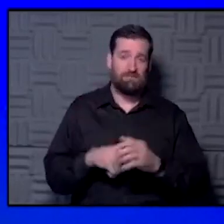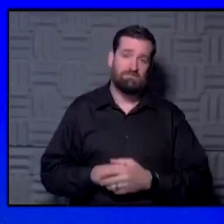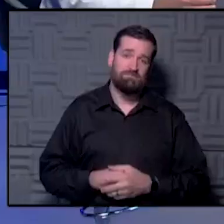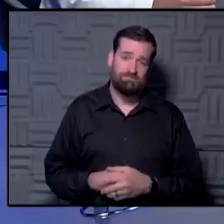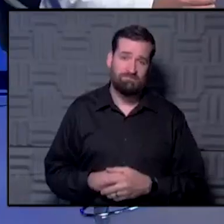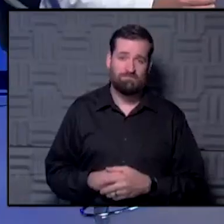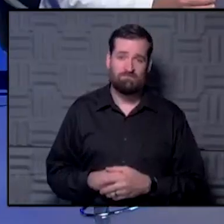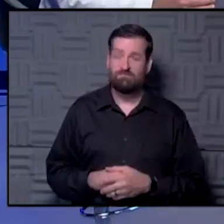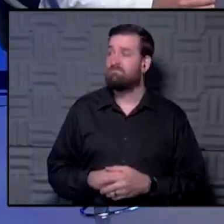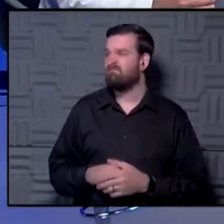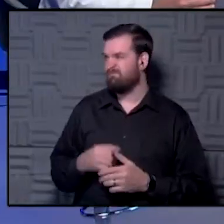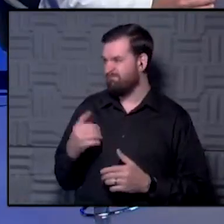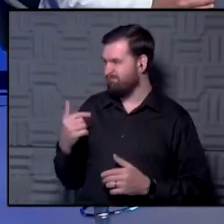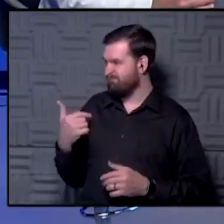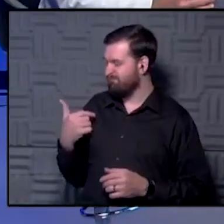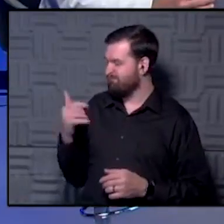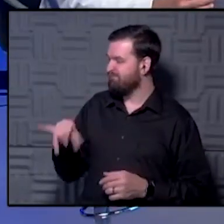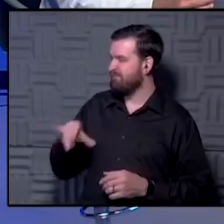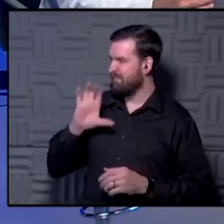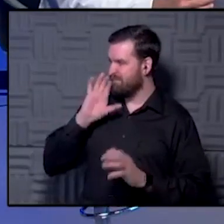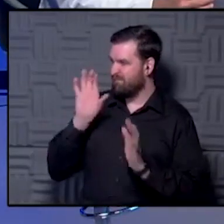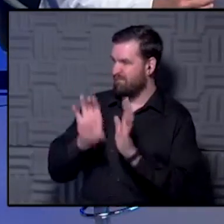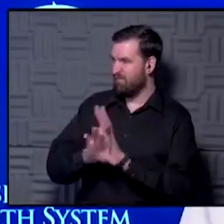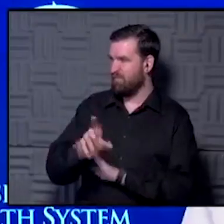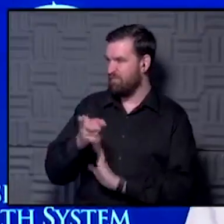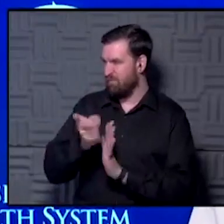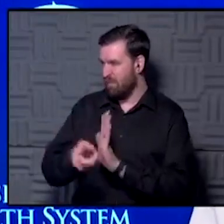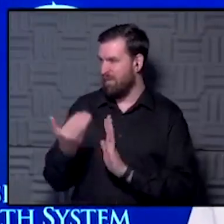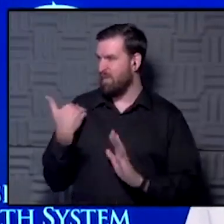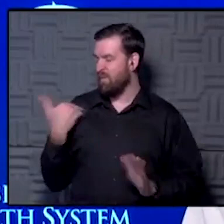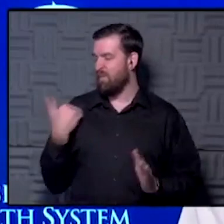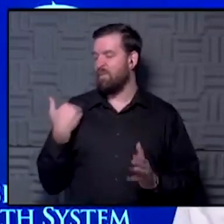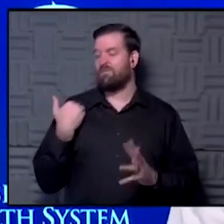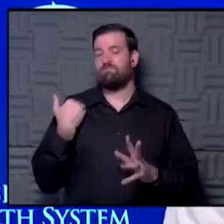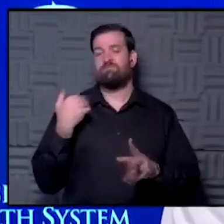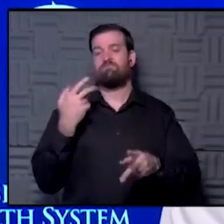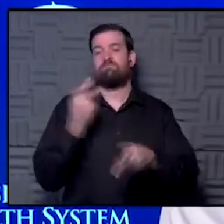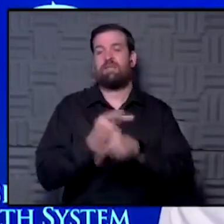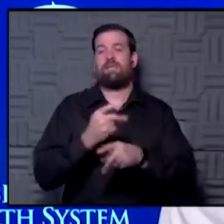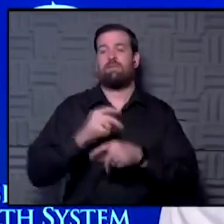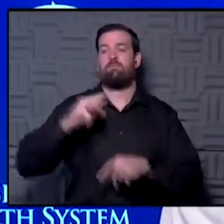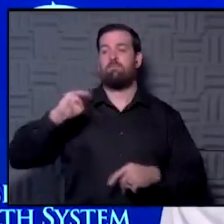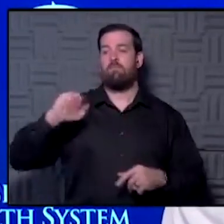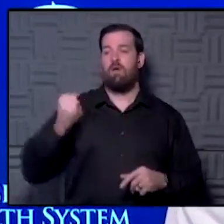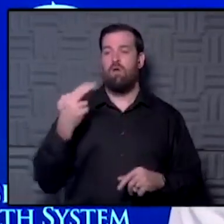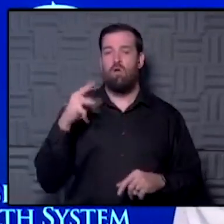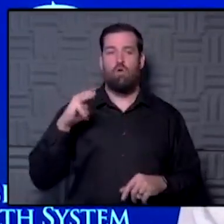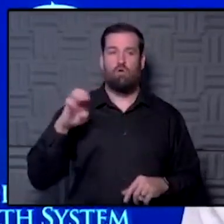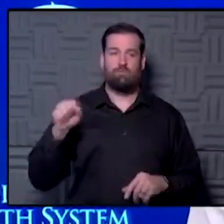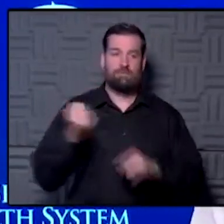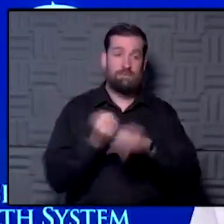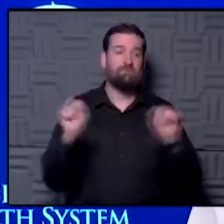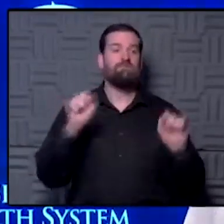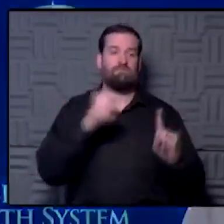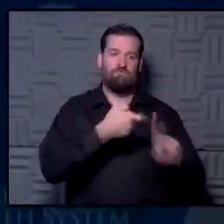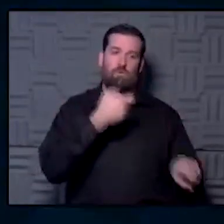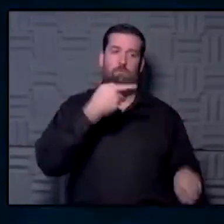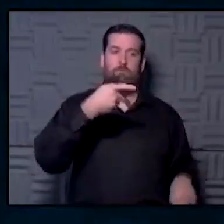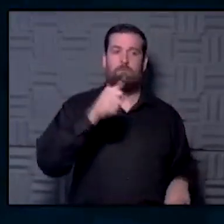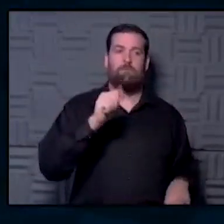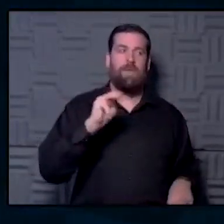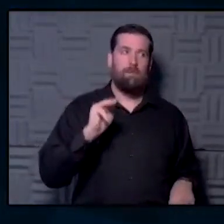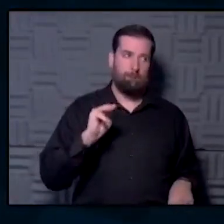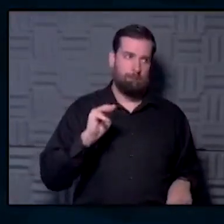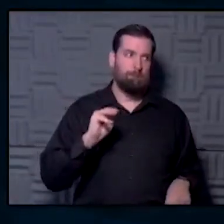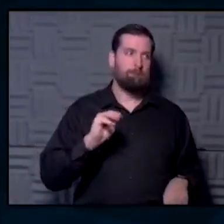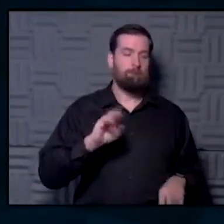well. We had that photo a moment ago about help keep Mahomes safe, wear a mask. That came from Pam, who had this photo